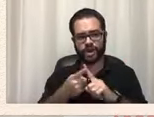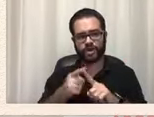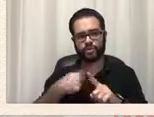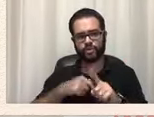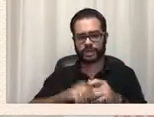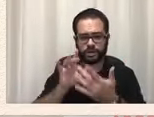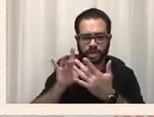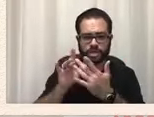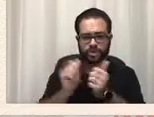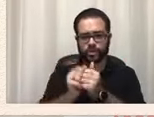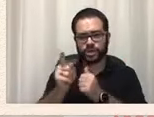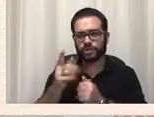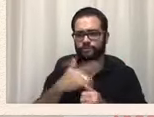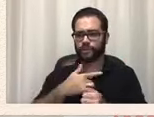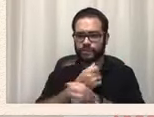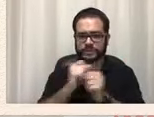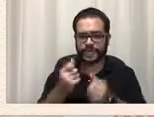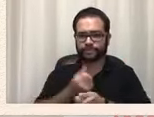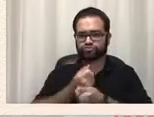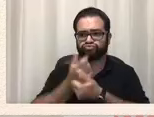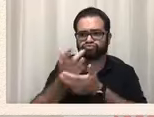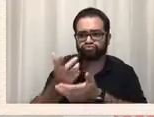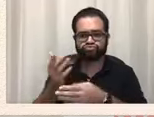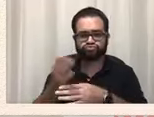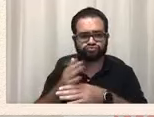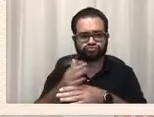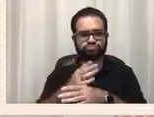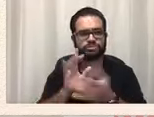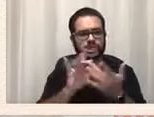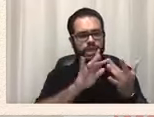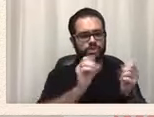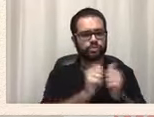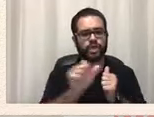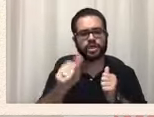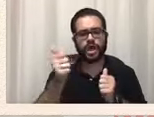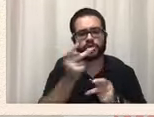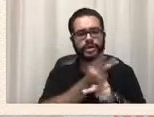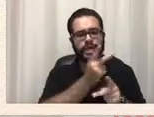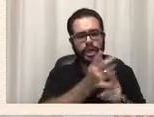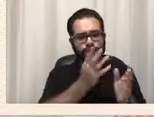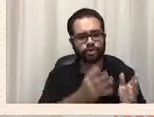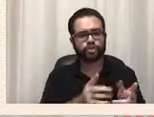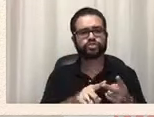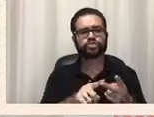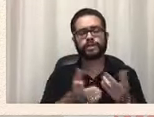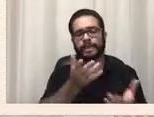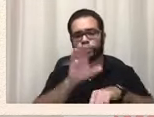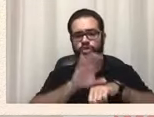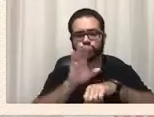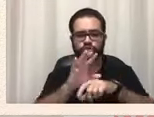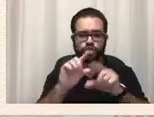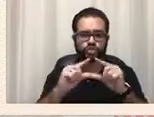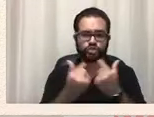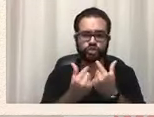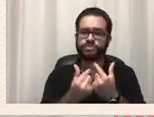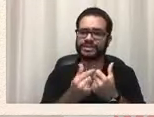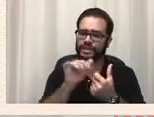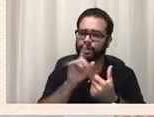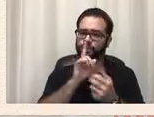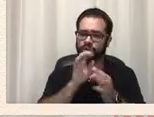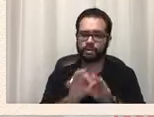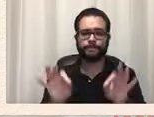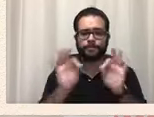through, connecting with other caregivers, maybe a church group. That's very important to share our heart.